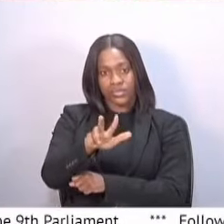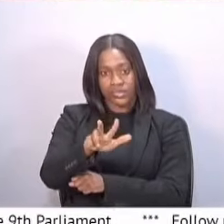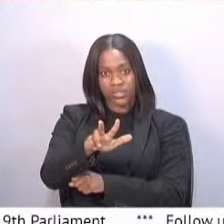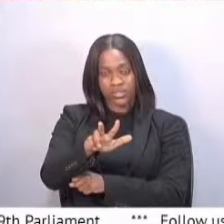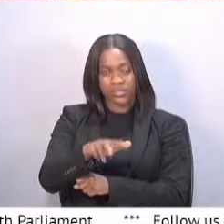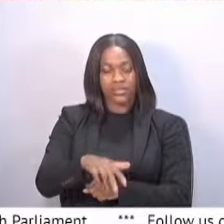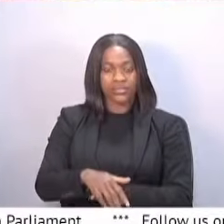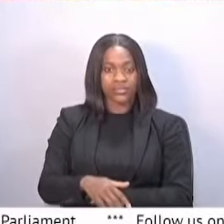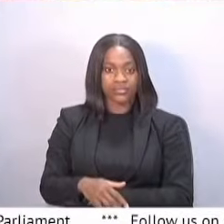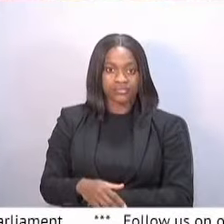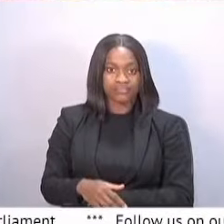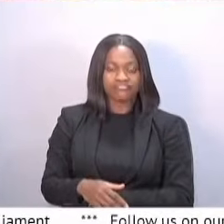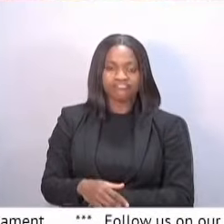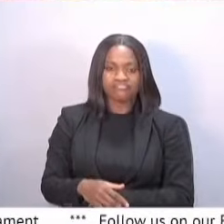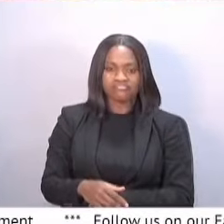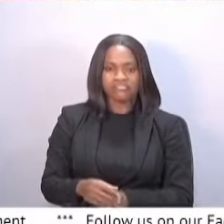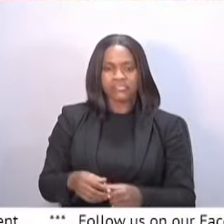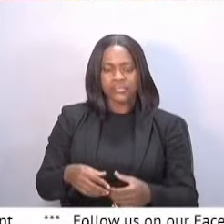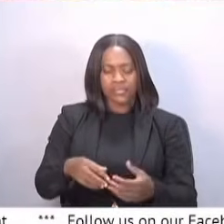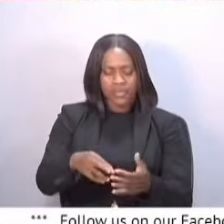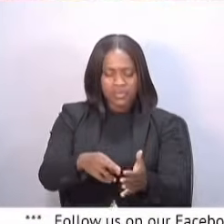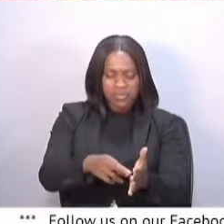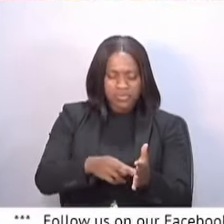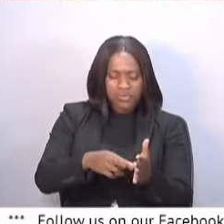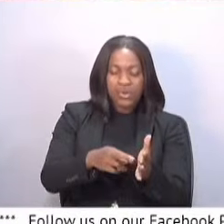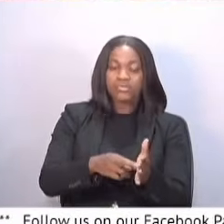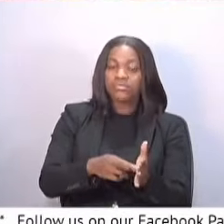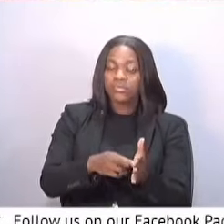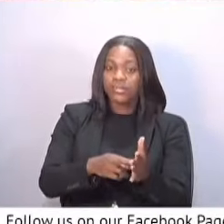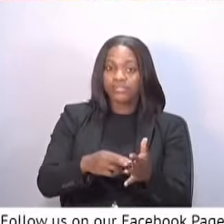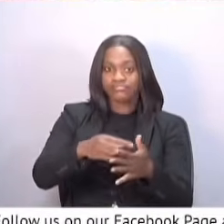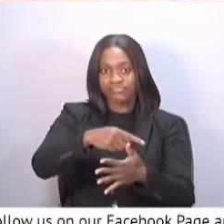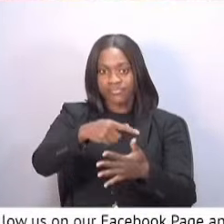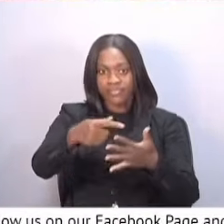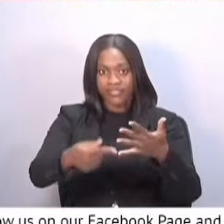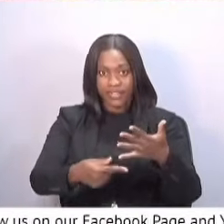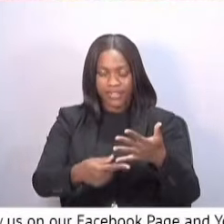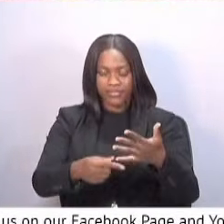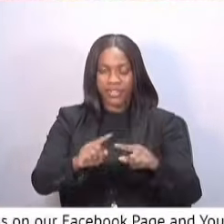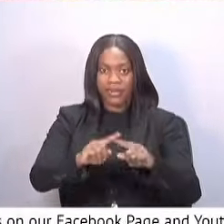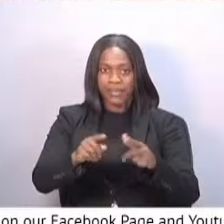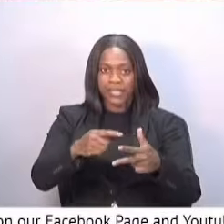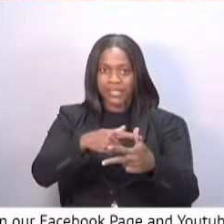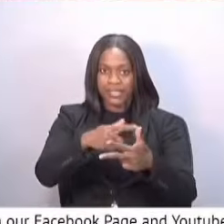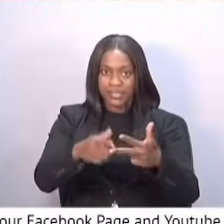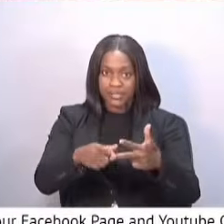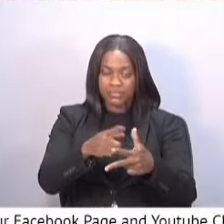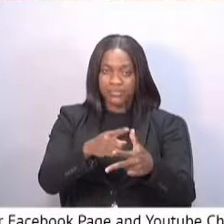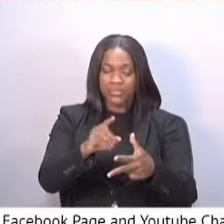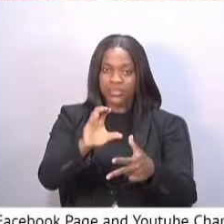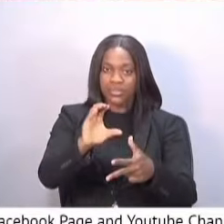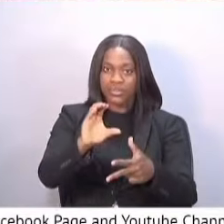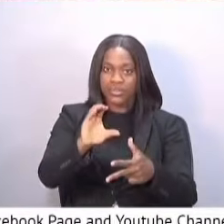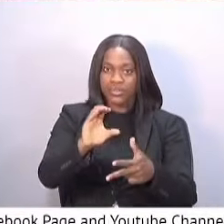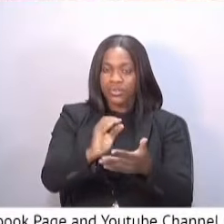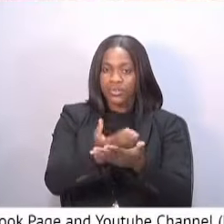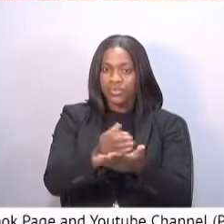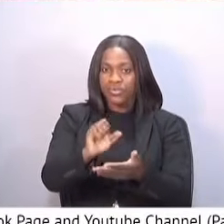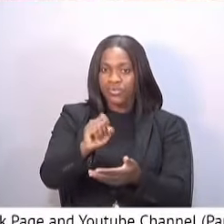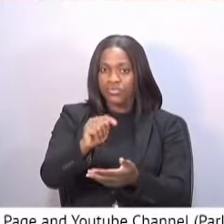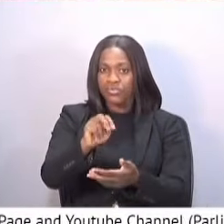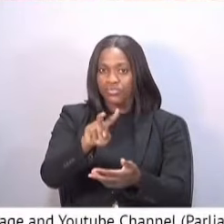2023 to date, the pipelines applications are 5 in total, of which 3 are cook stove projects, of